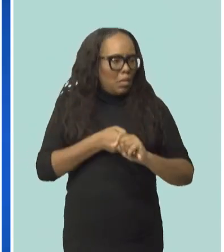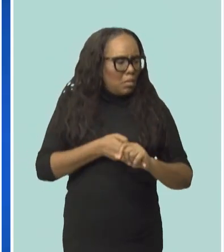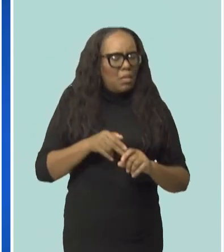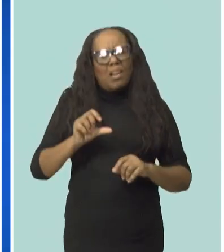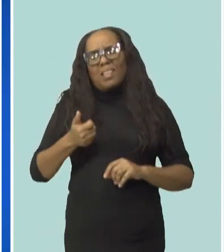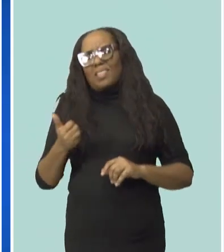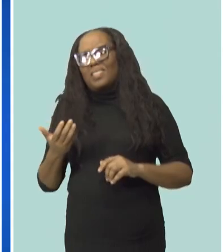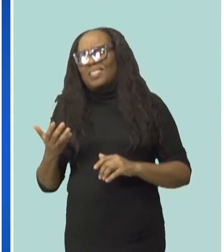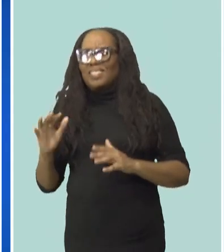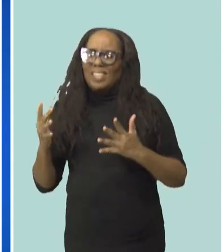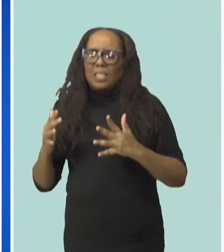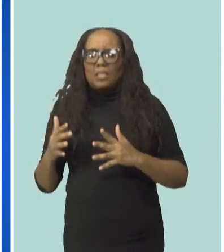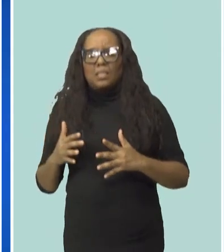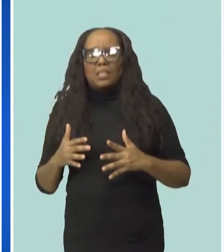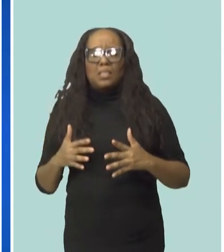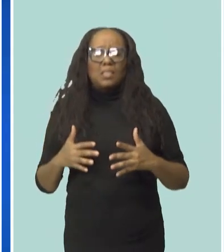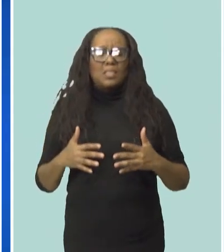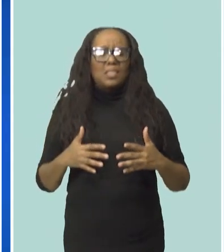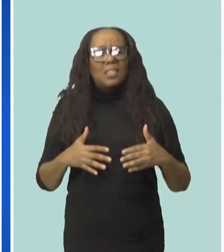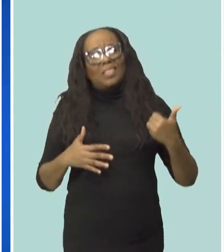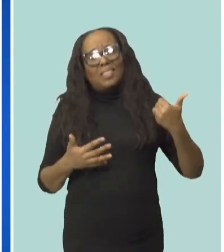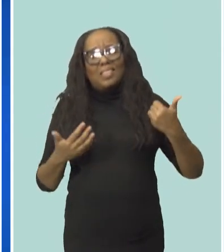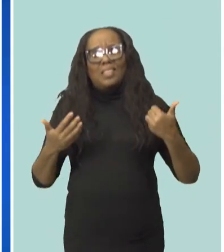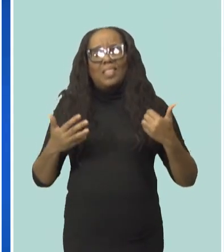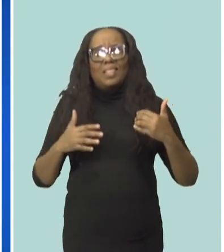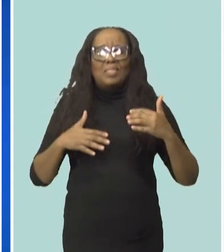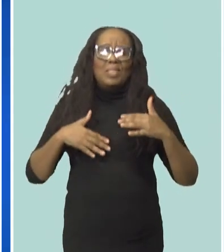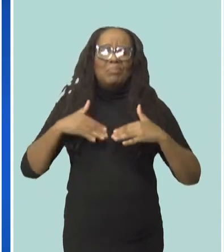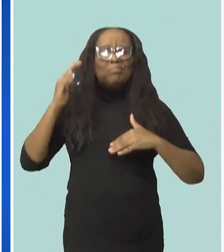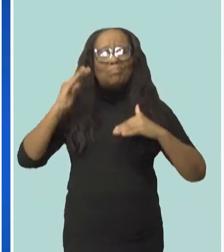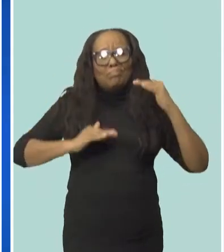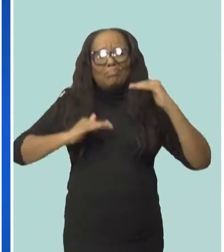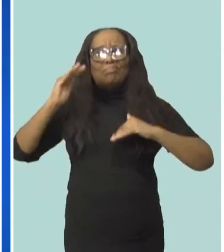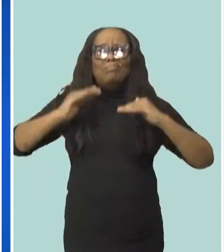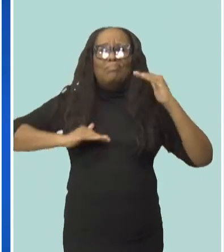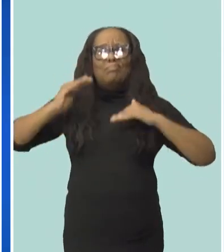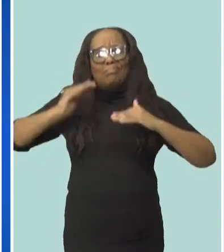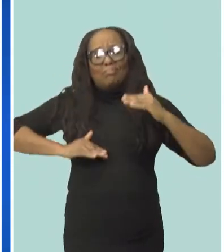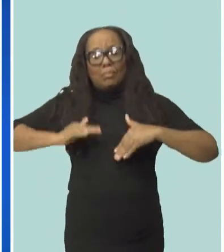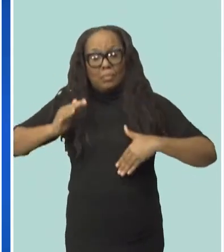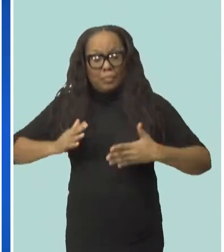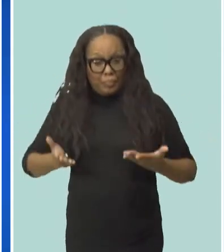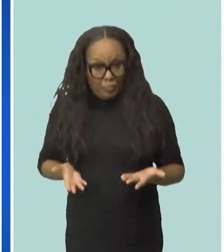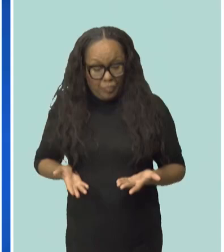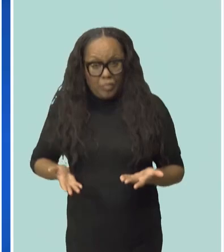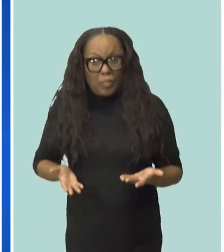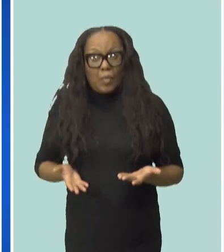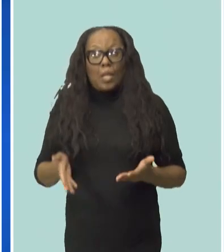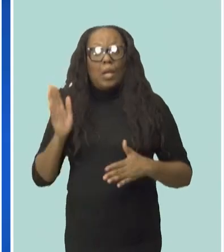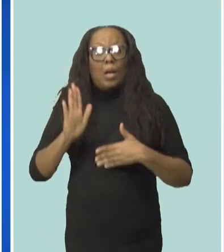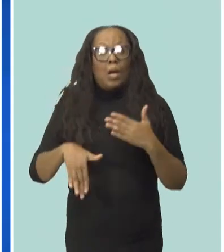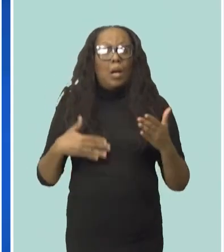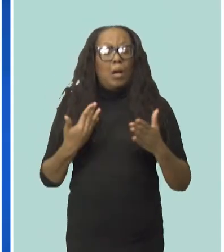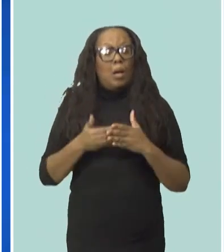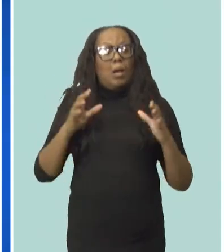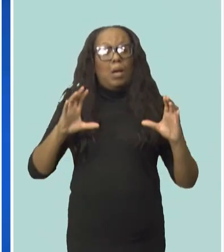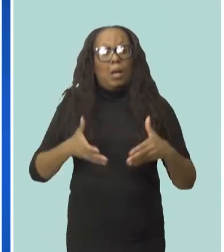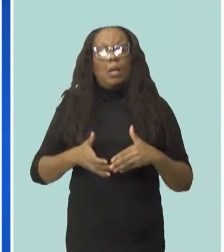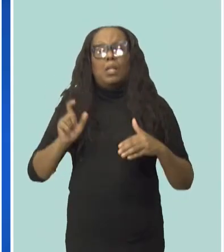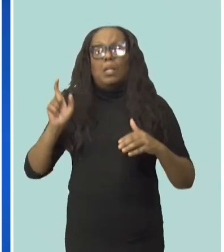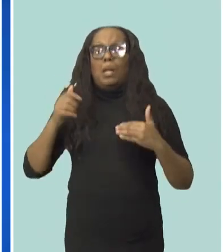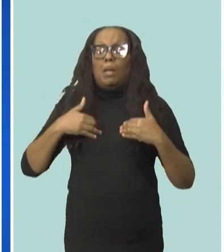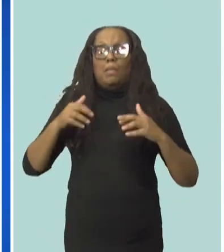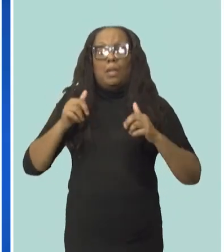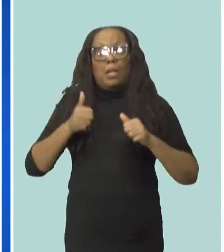been kind of up and down across the board for everybody. Worrell says from all accounts, bands should have all the pieces for